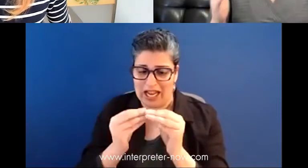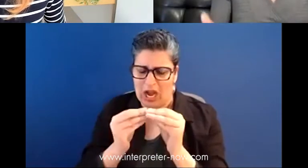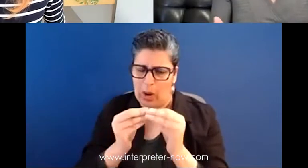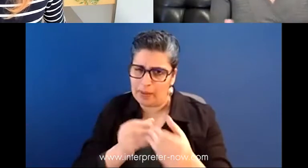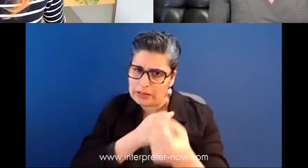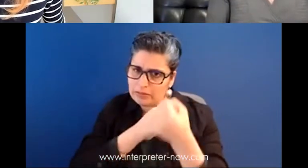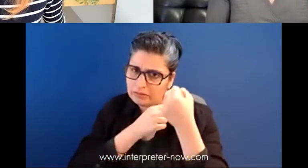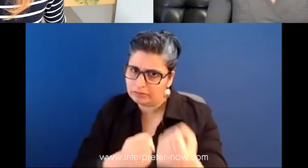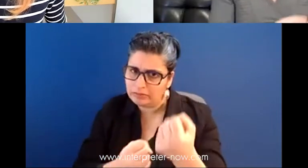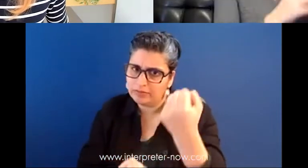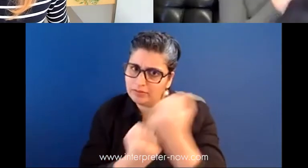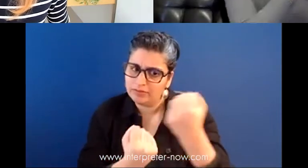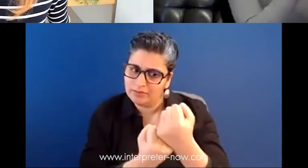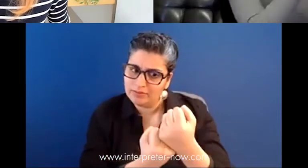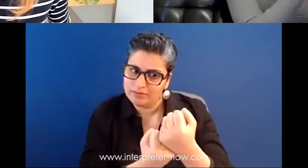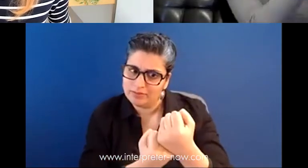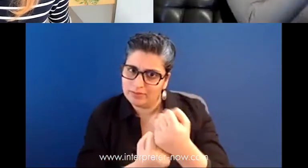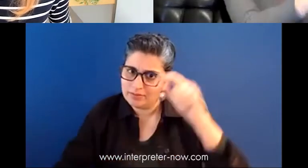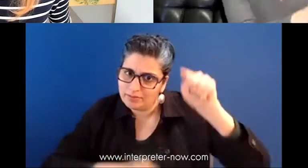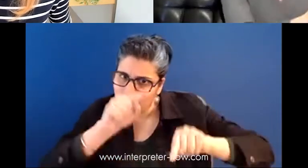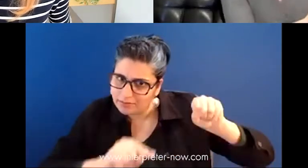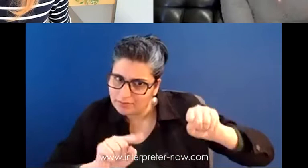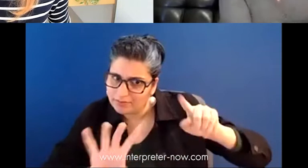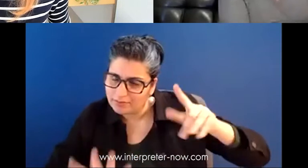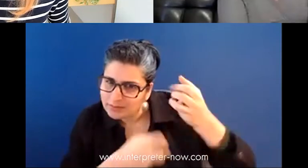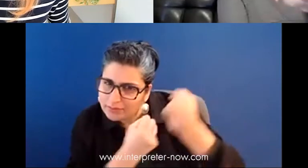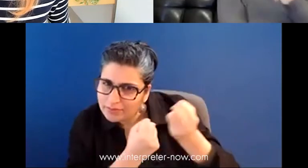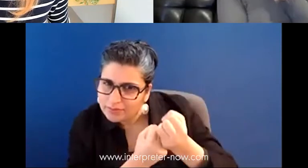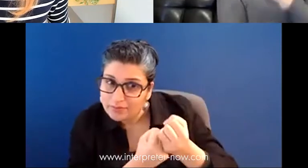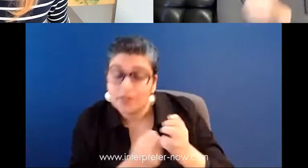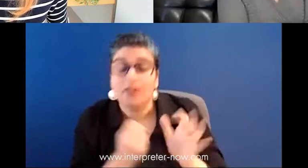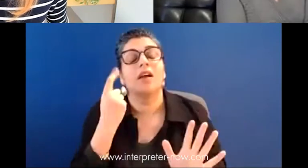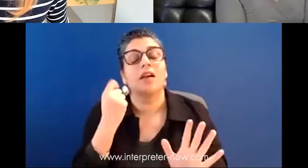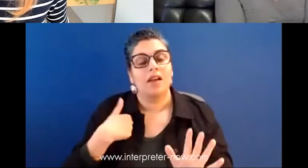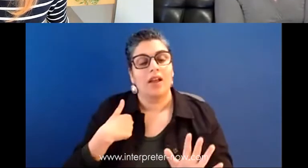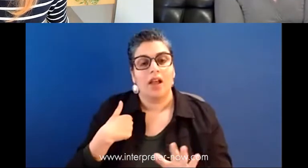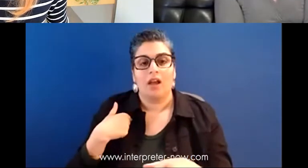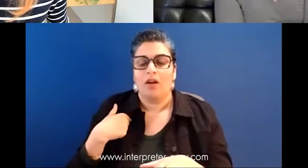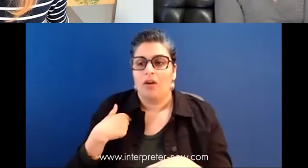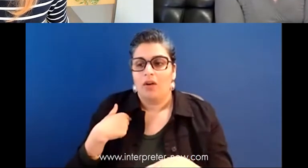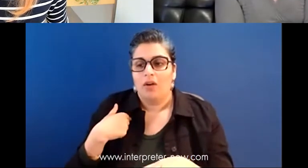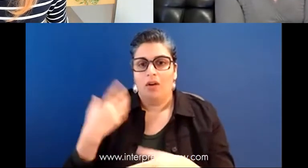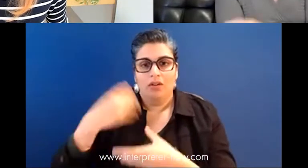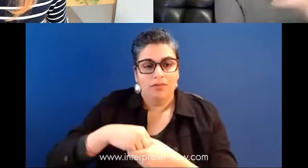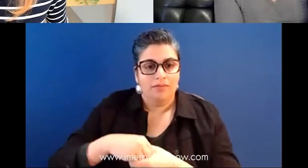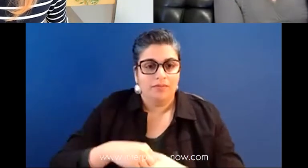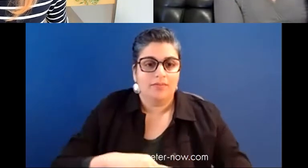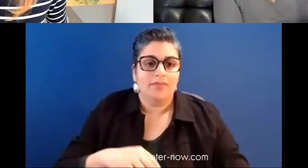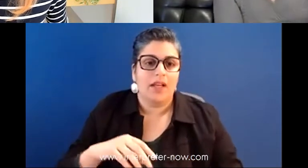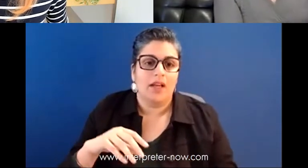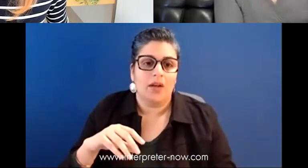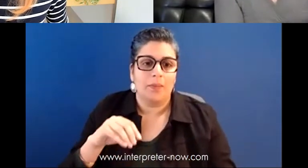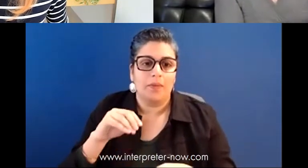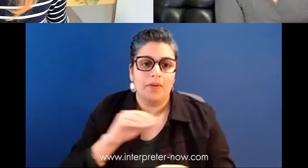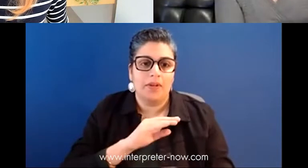strongly in one direction. From diversifying boards. So I was on the advisory committee for Credit Suisse when